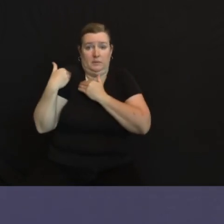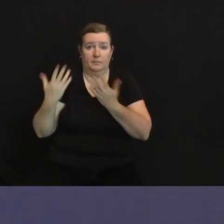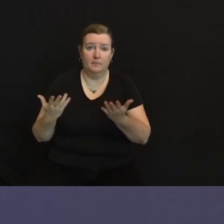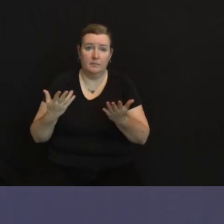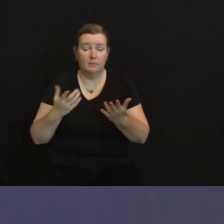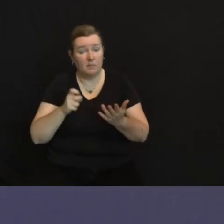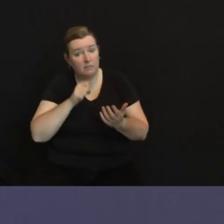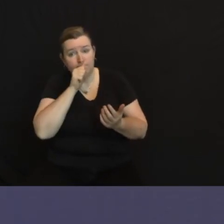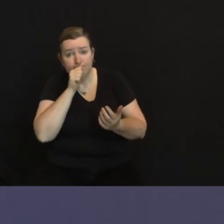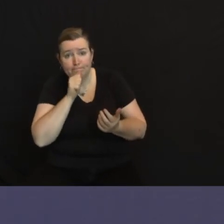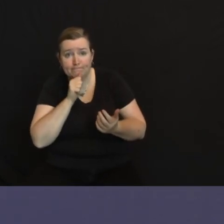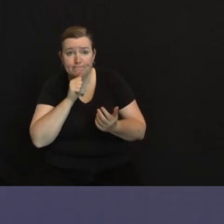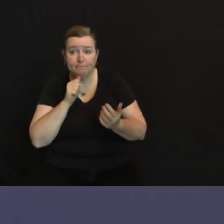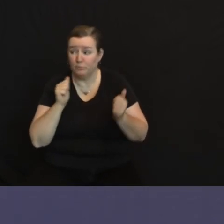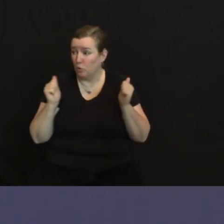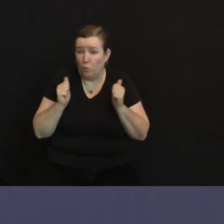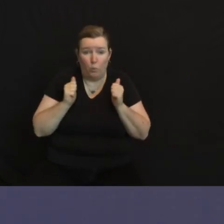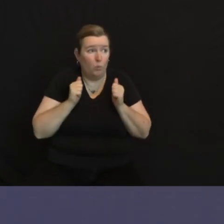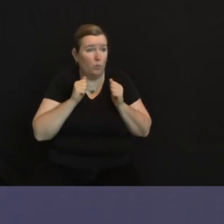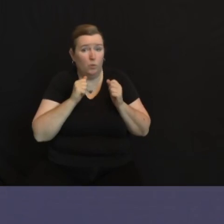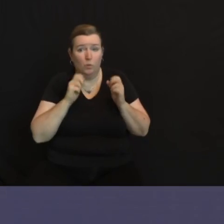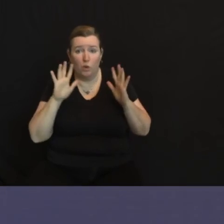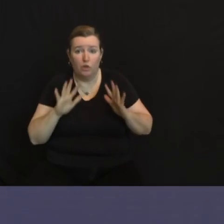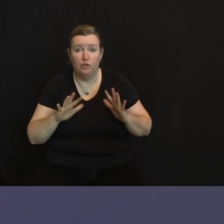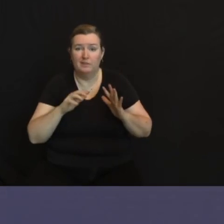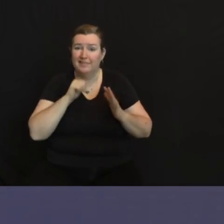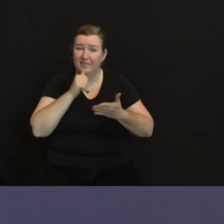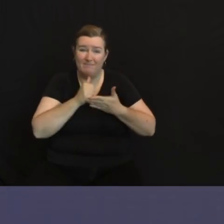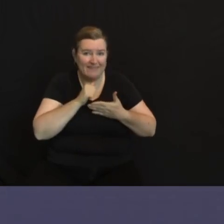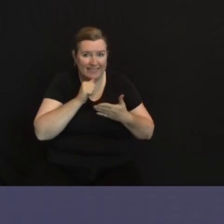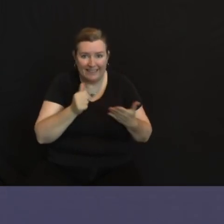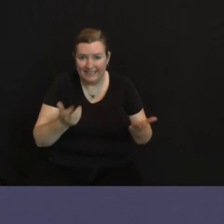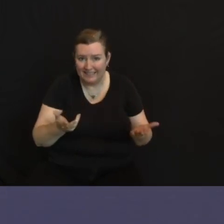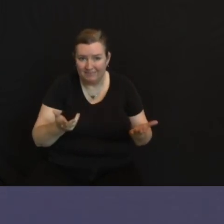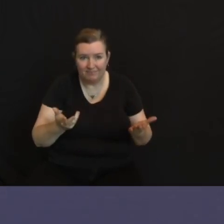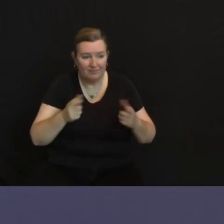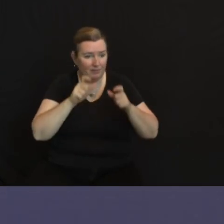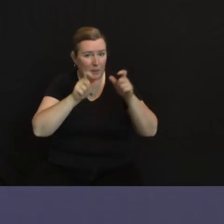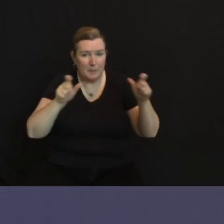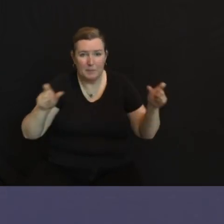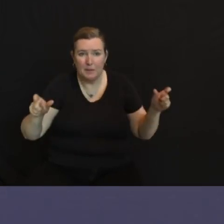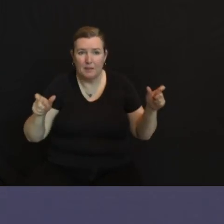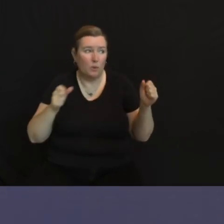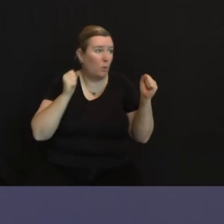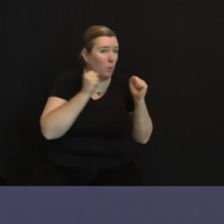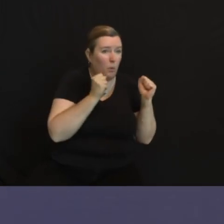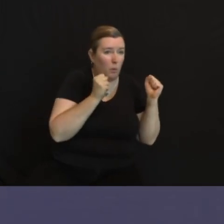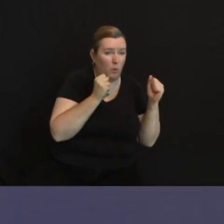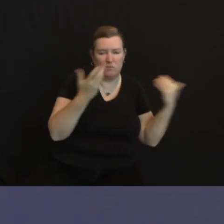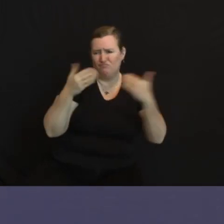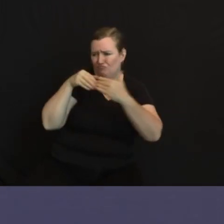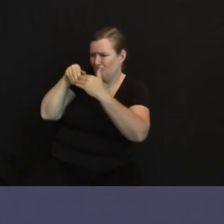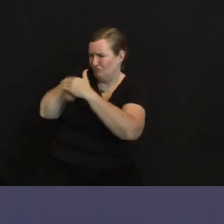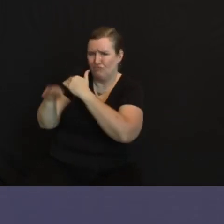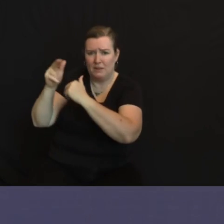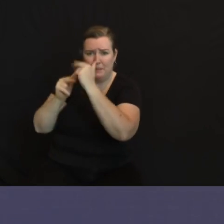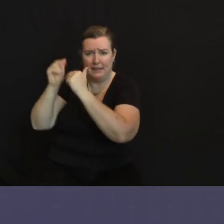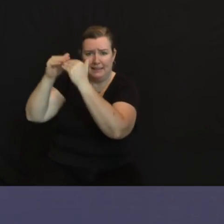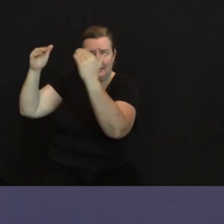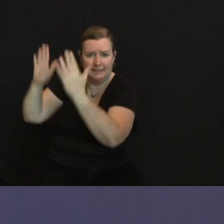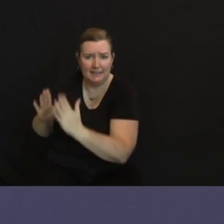ally here, unfortunately. It's driving more activity indoors. We got to do everything we can. I know this